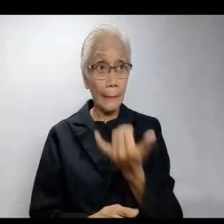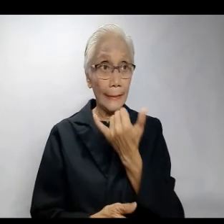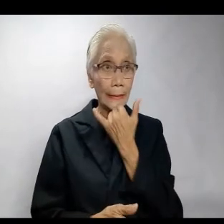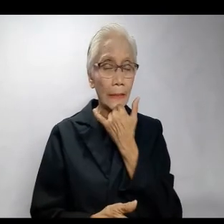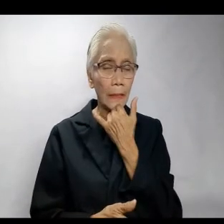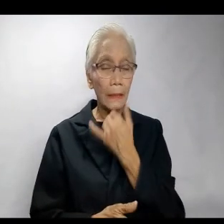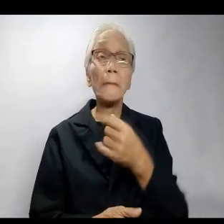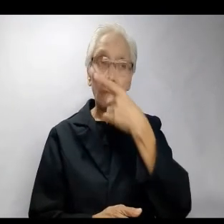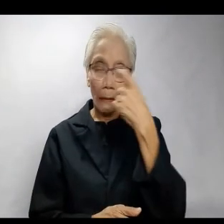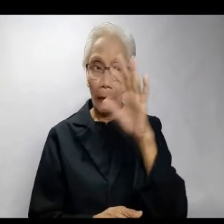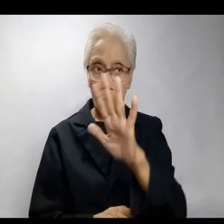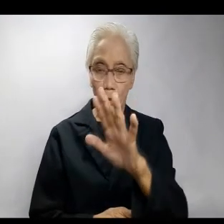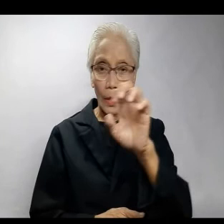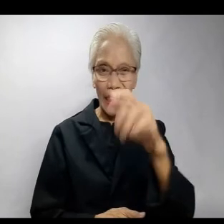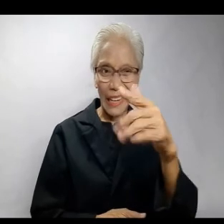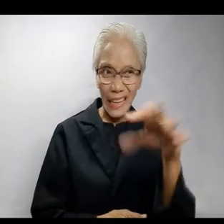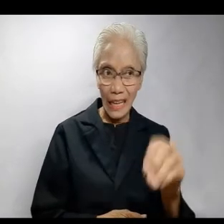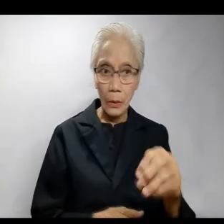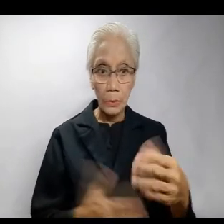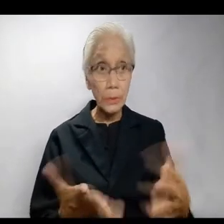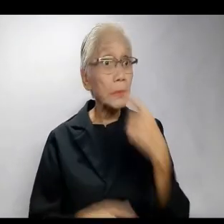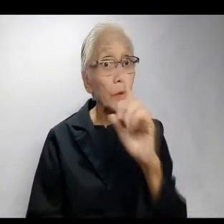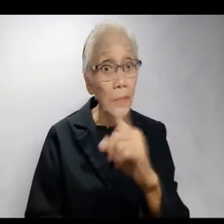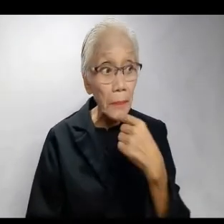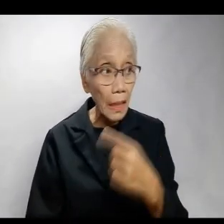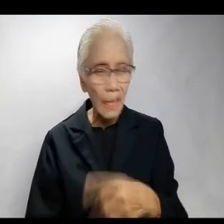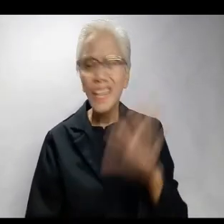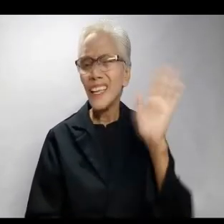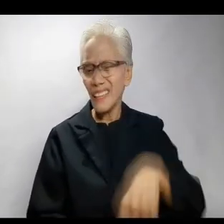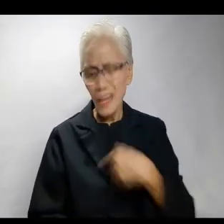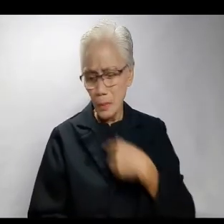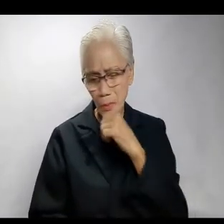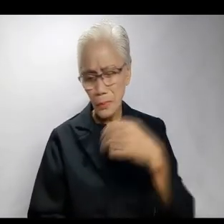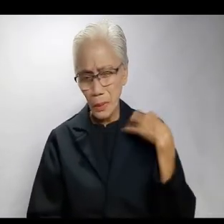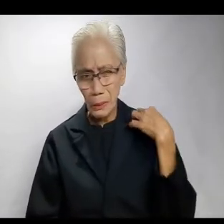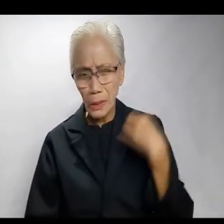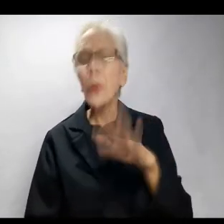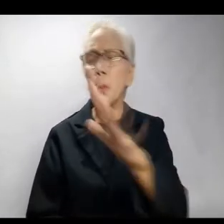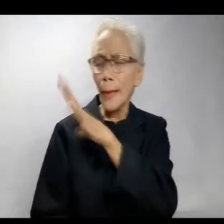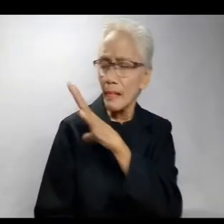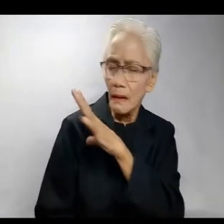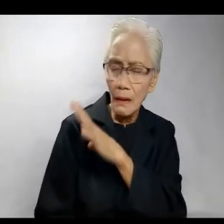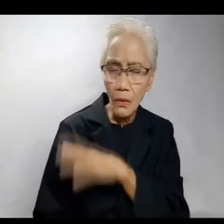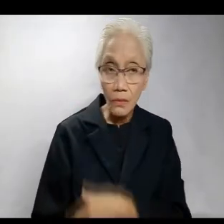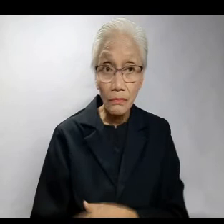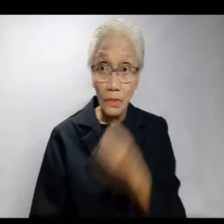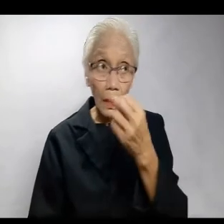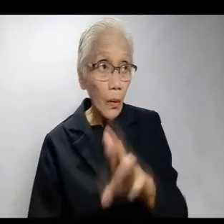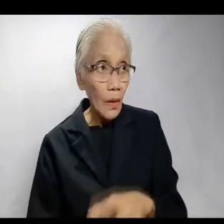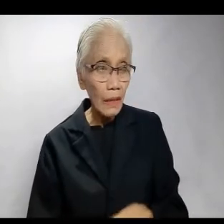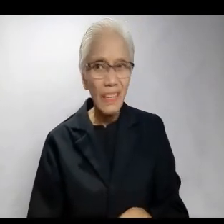really afraid to make mistakes that bruise his ego. Kaya wag na lang akong mag-volunteer. Laylo lang